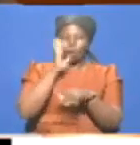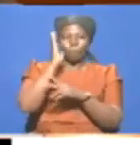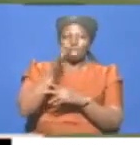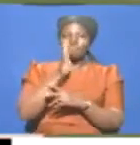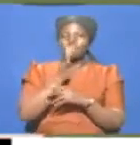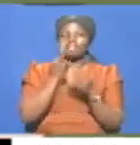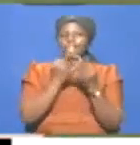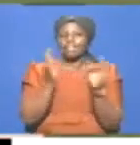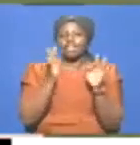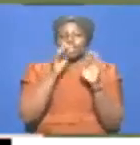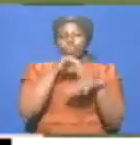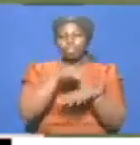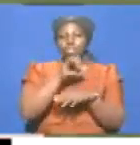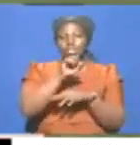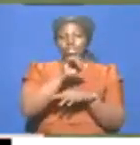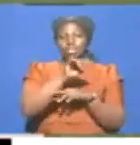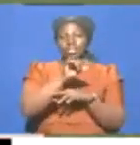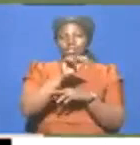decoders.